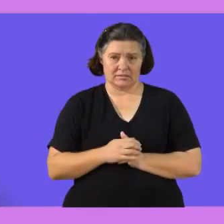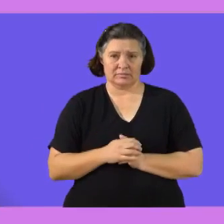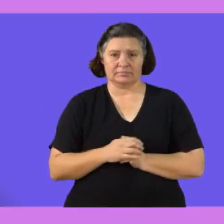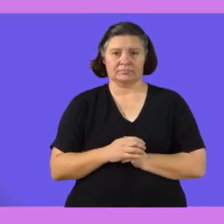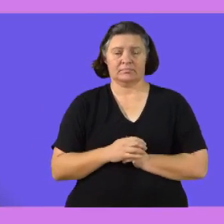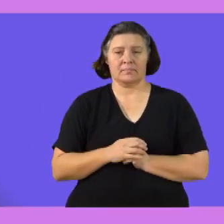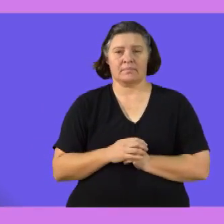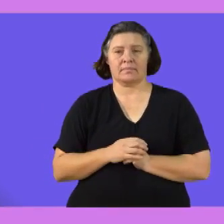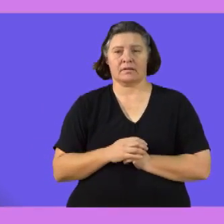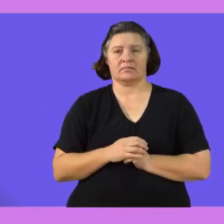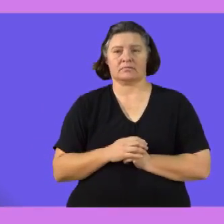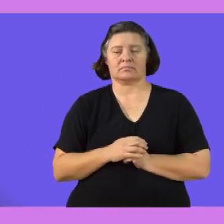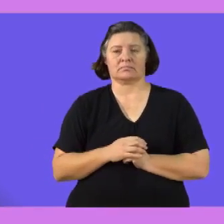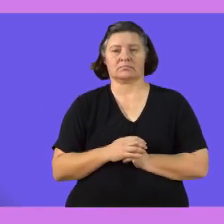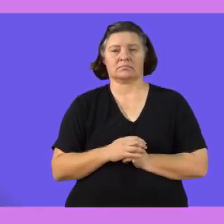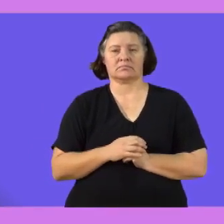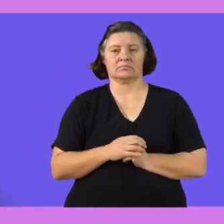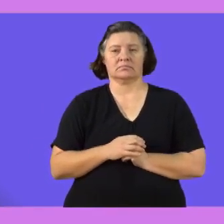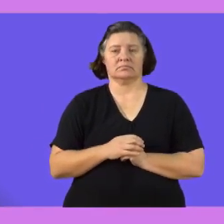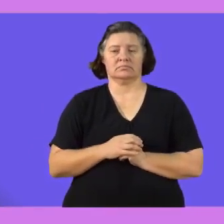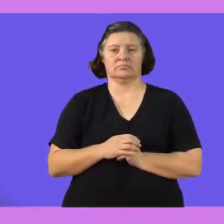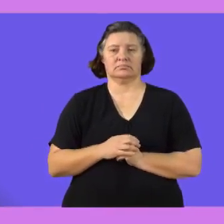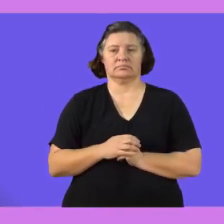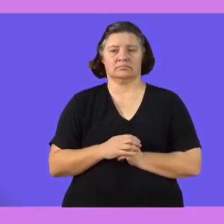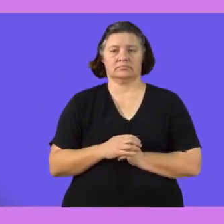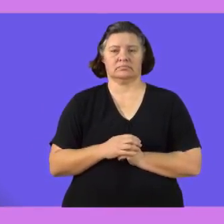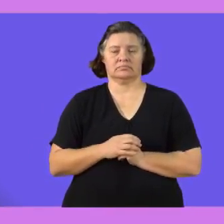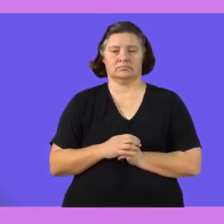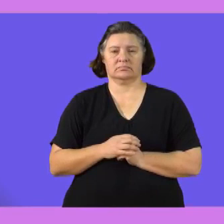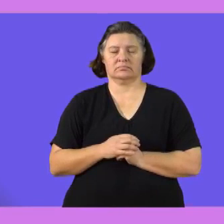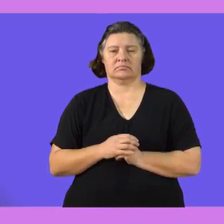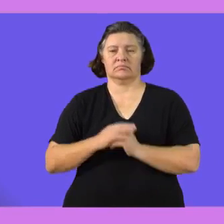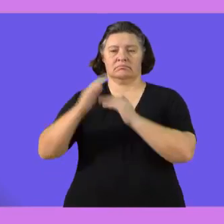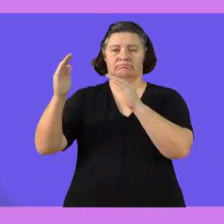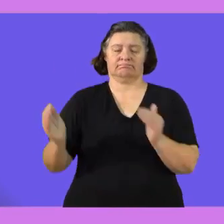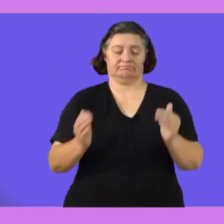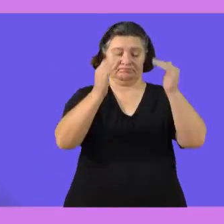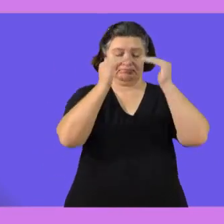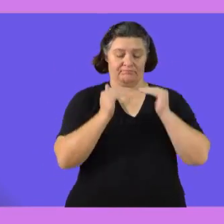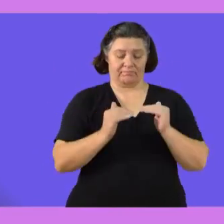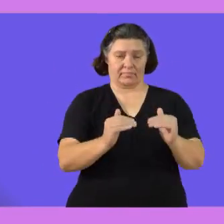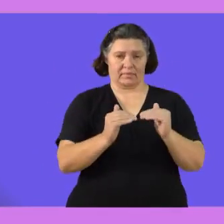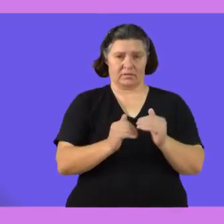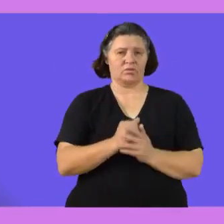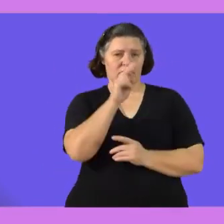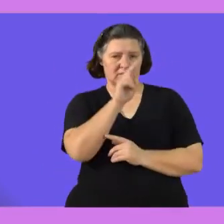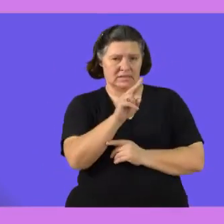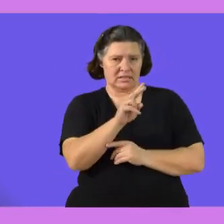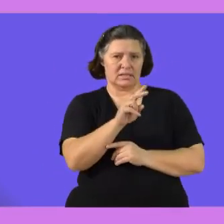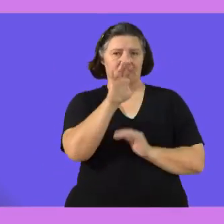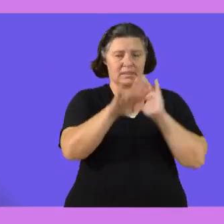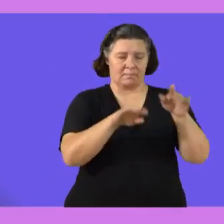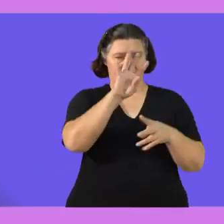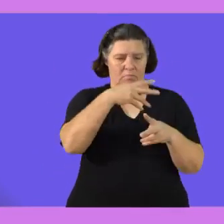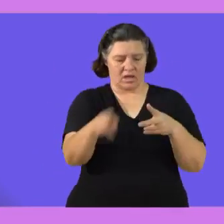indicated that's 525, so multiply by 525 kilowatt hours of electricity. Can you see? So step